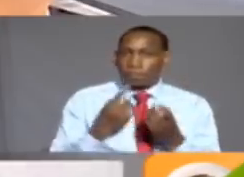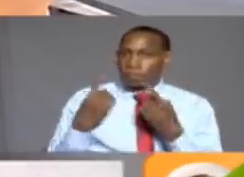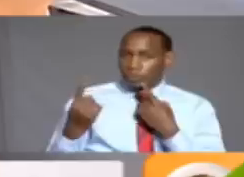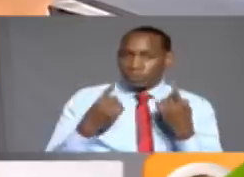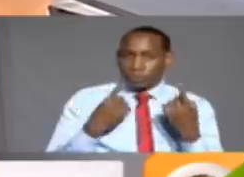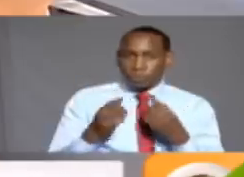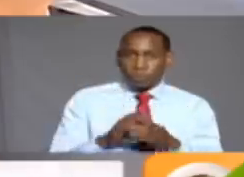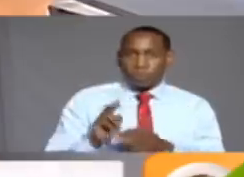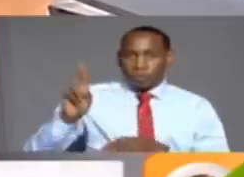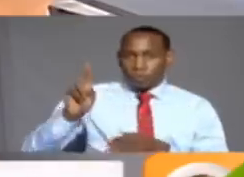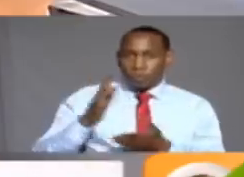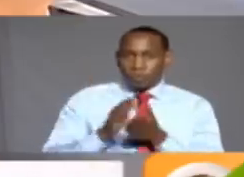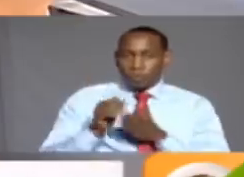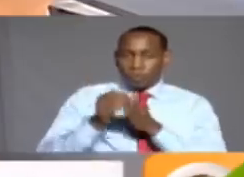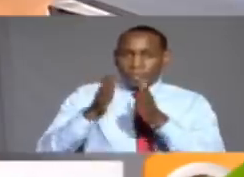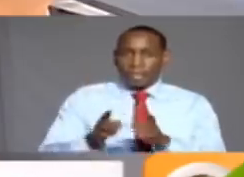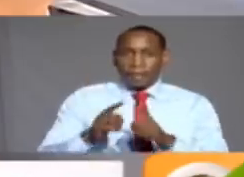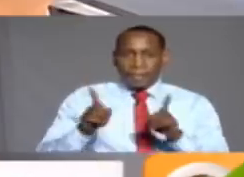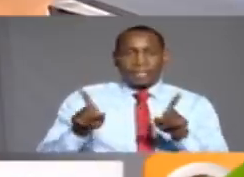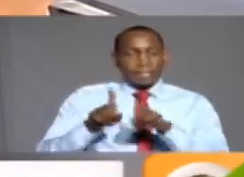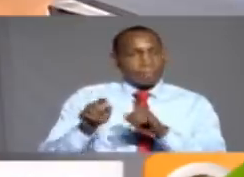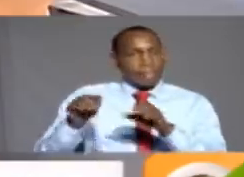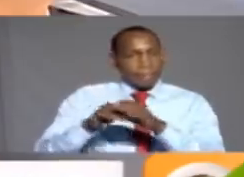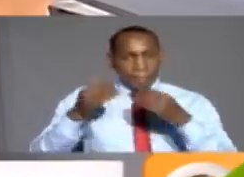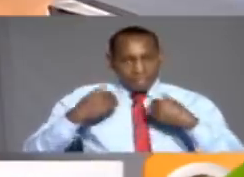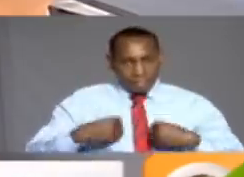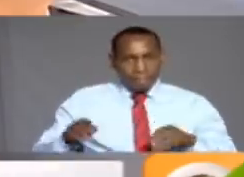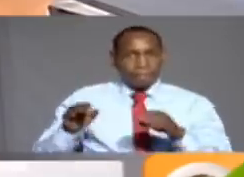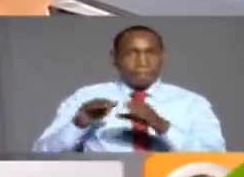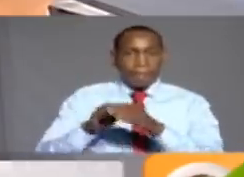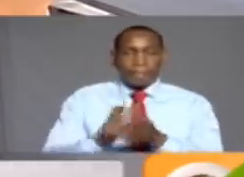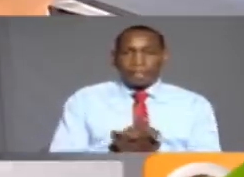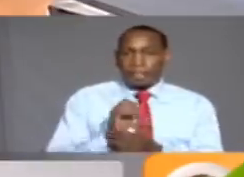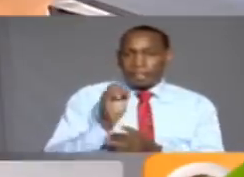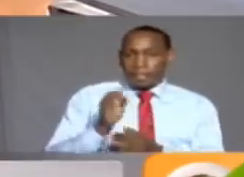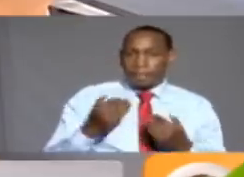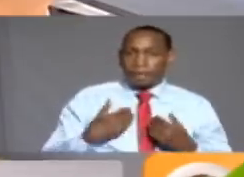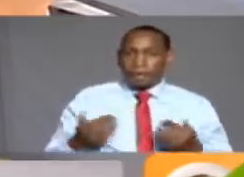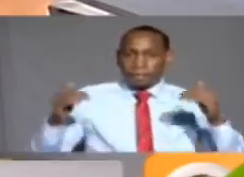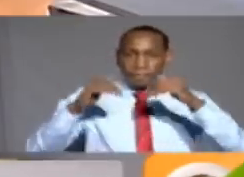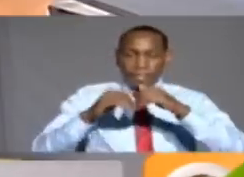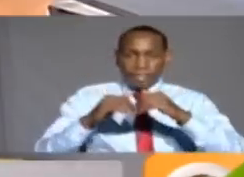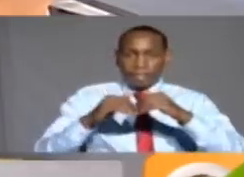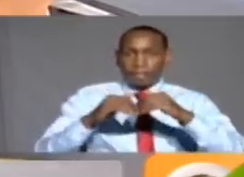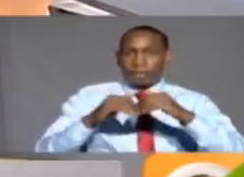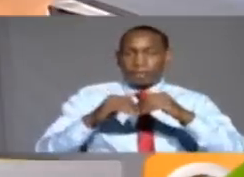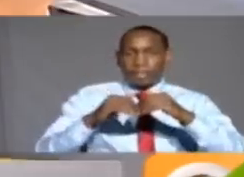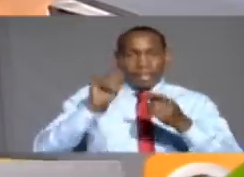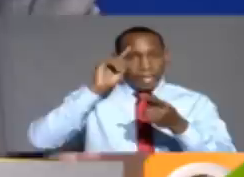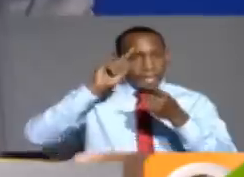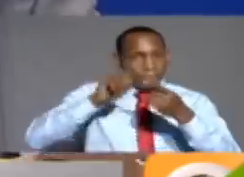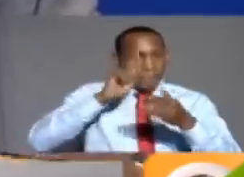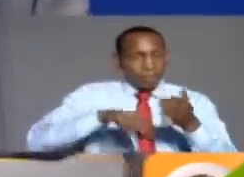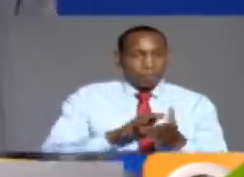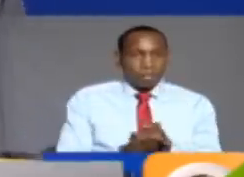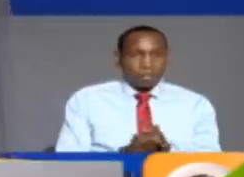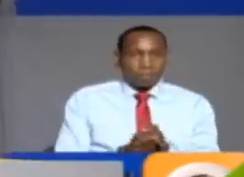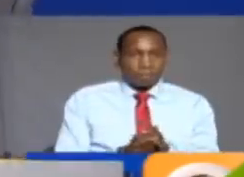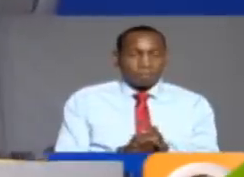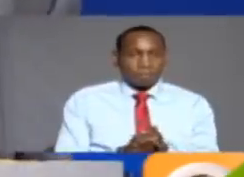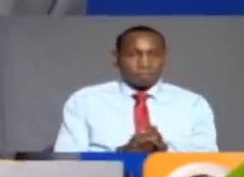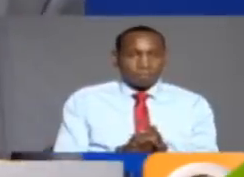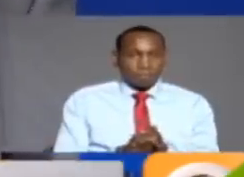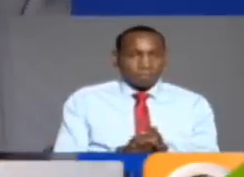Our leader, yes, but he's a member as I am a member. So let us try to convene and then we are stopped in the pursuit of such a